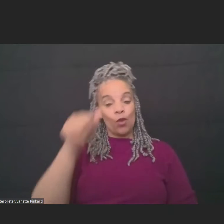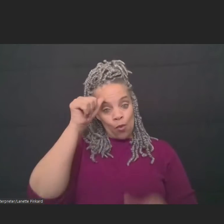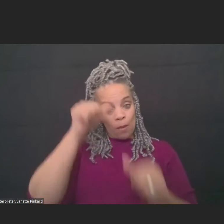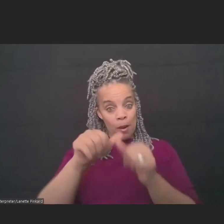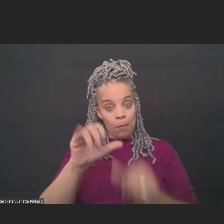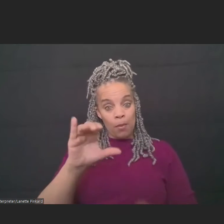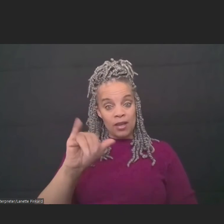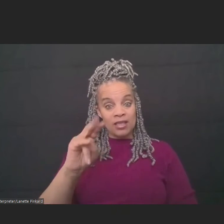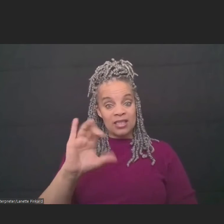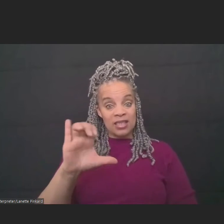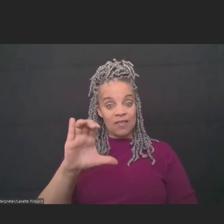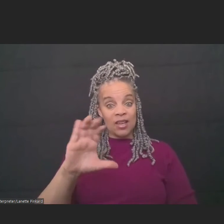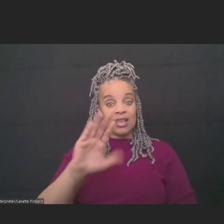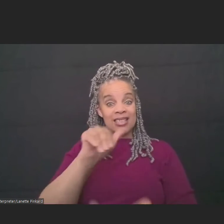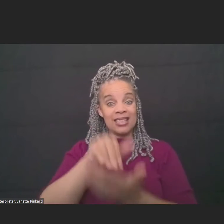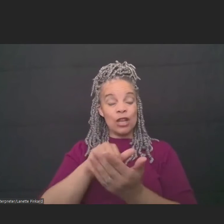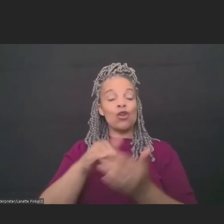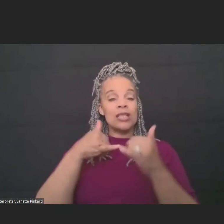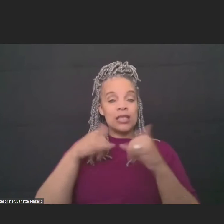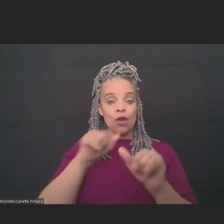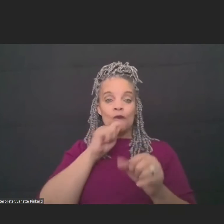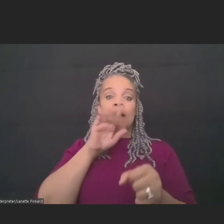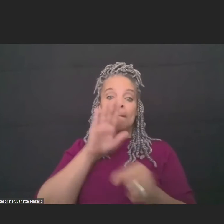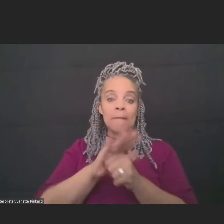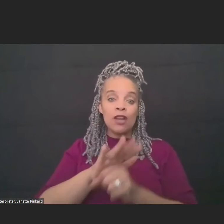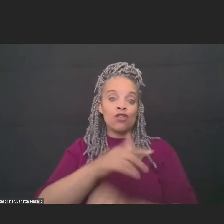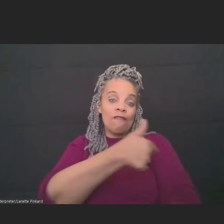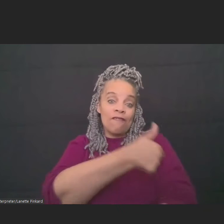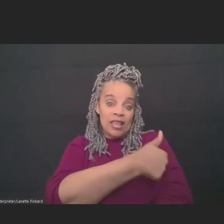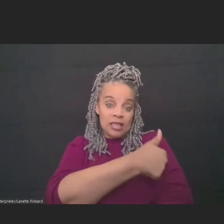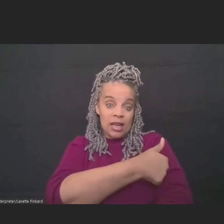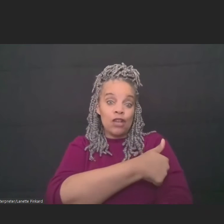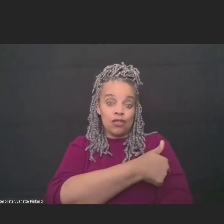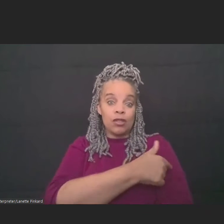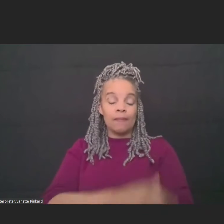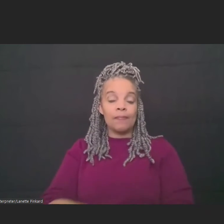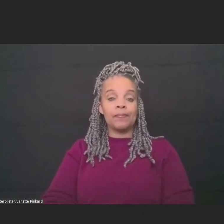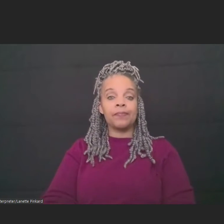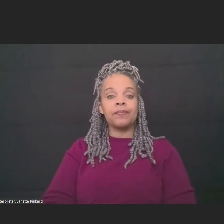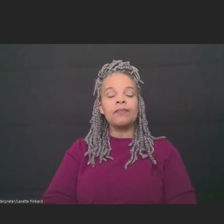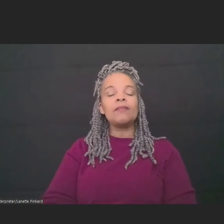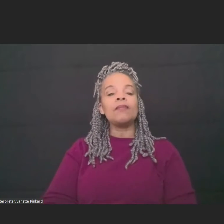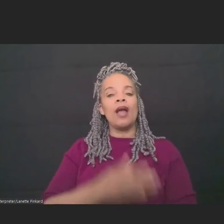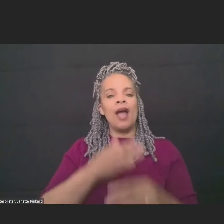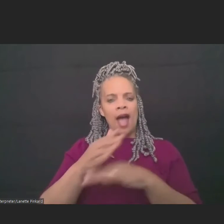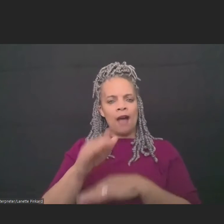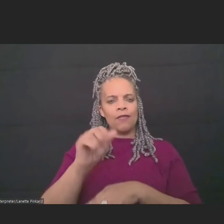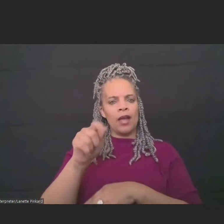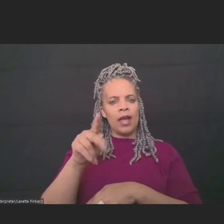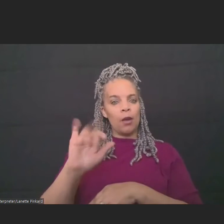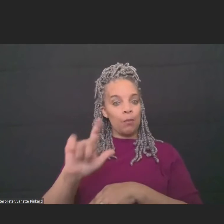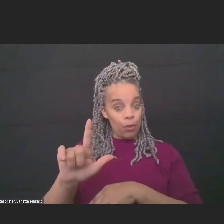still committed to vaccinations. And so after April,